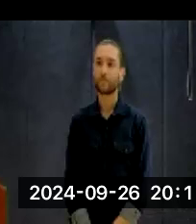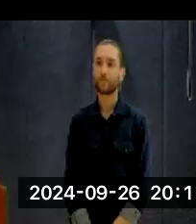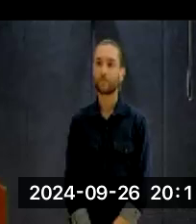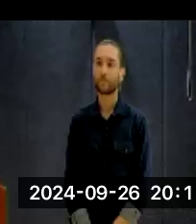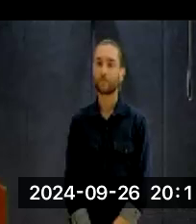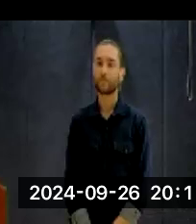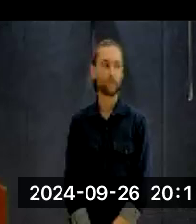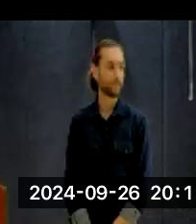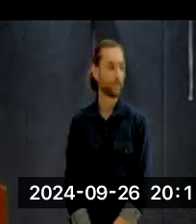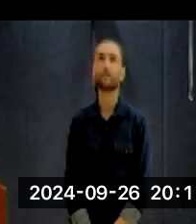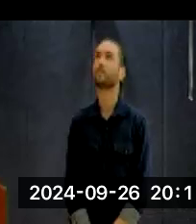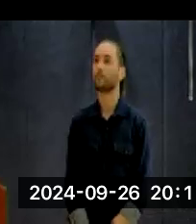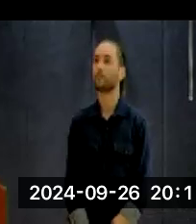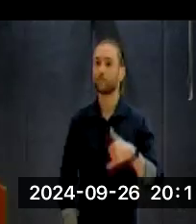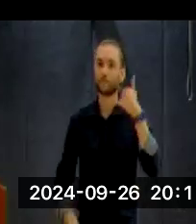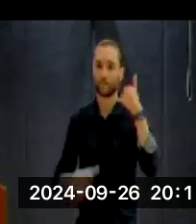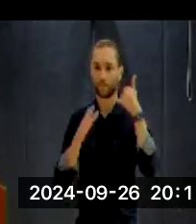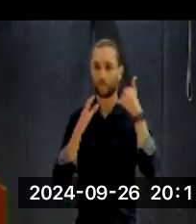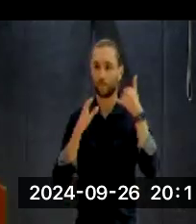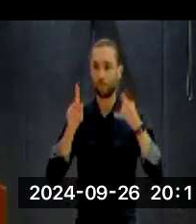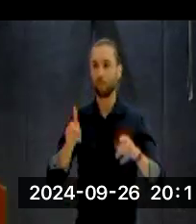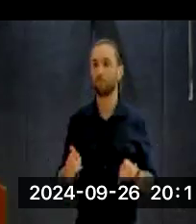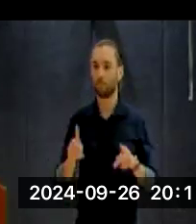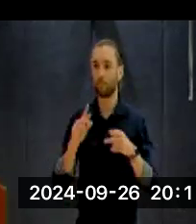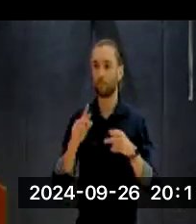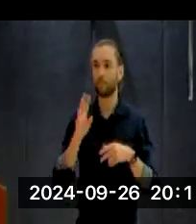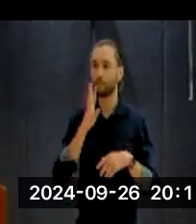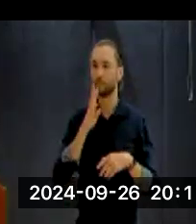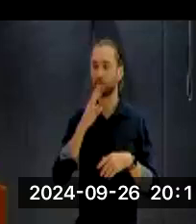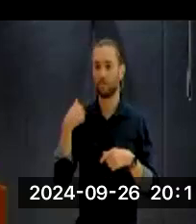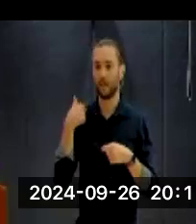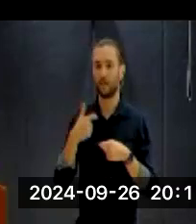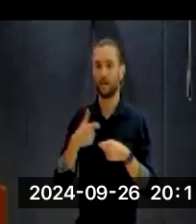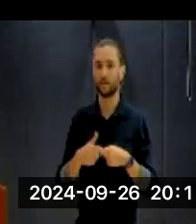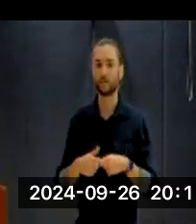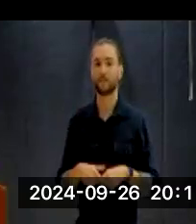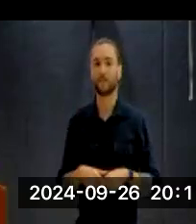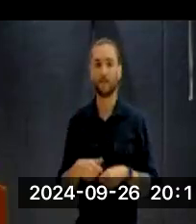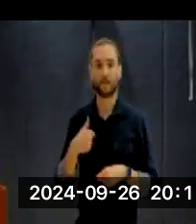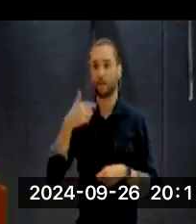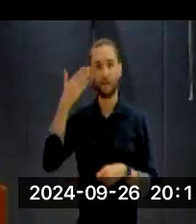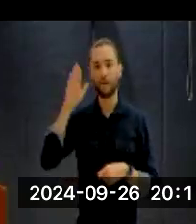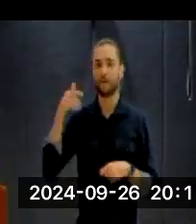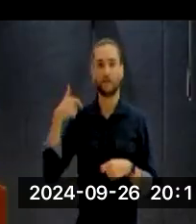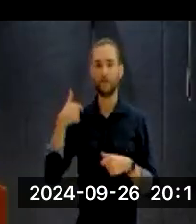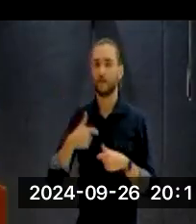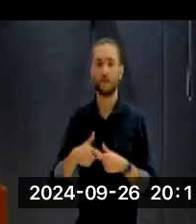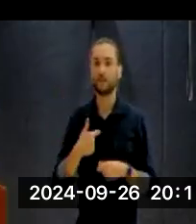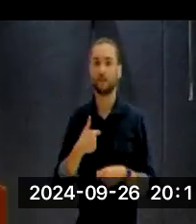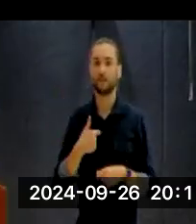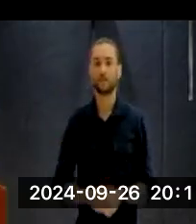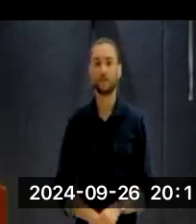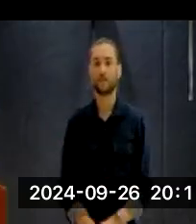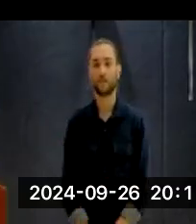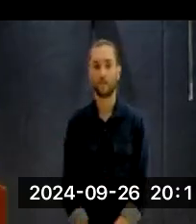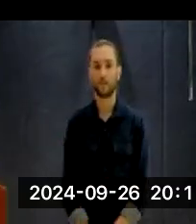Sí, buenas noches a todos. Antes que nada, mi nombre es Lucero Hernández.